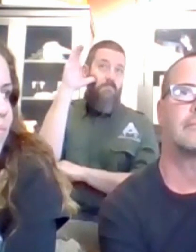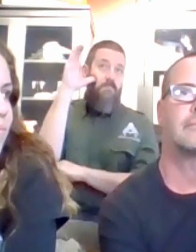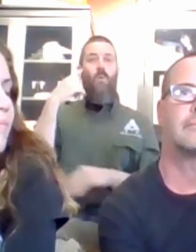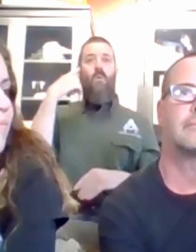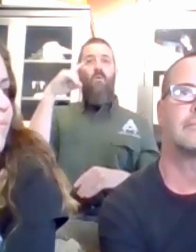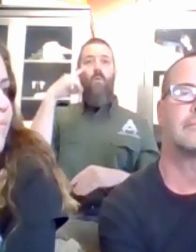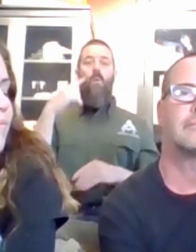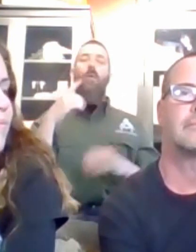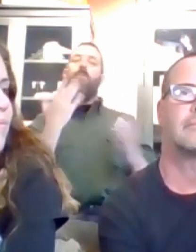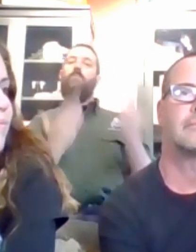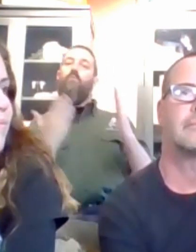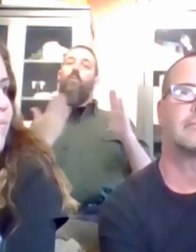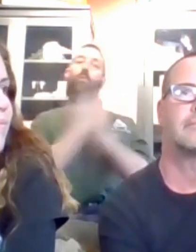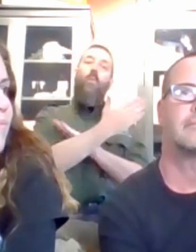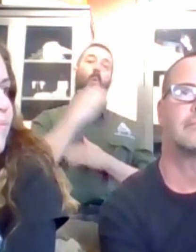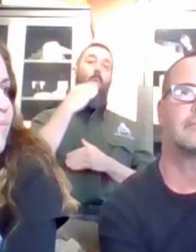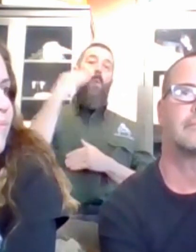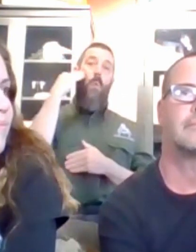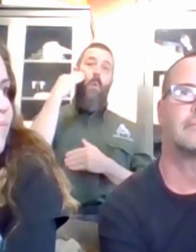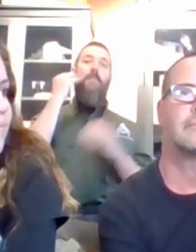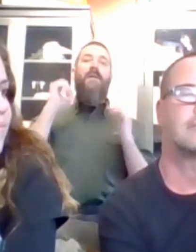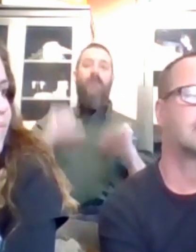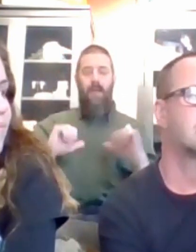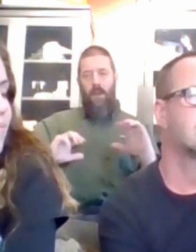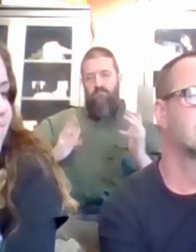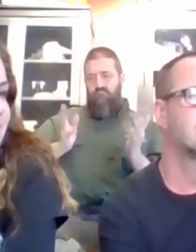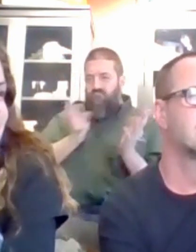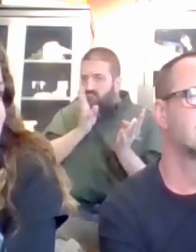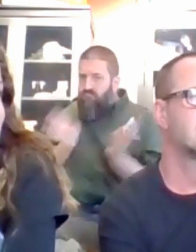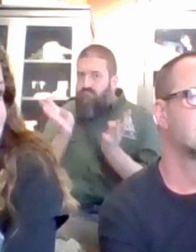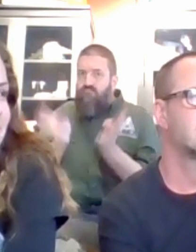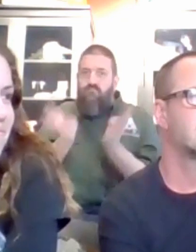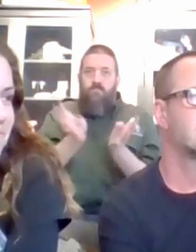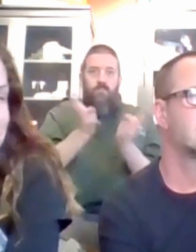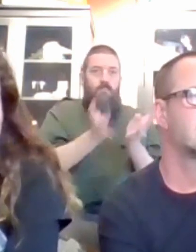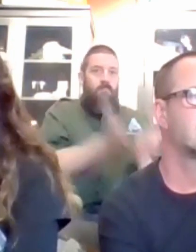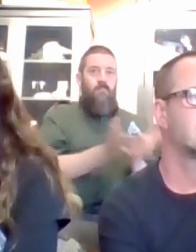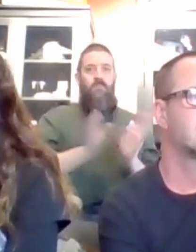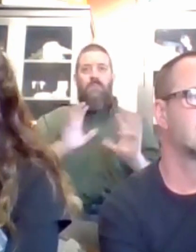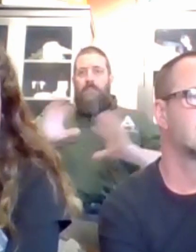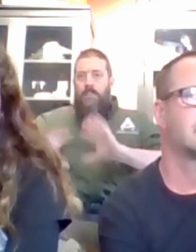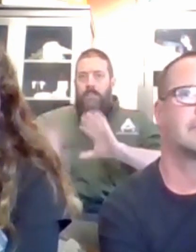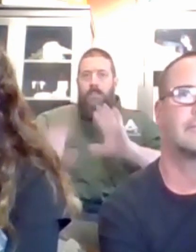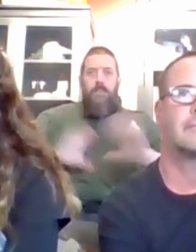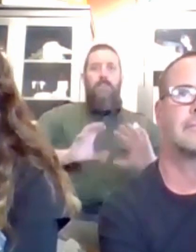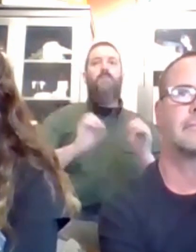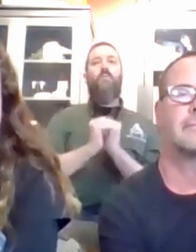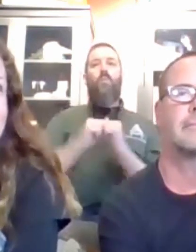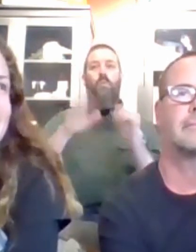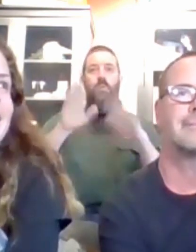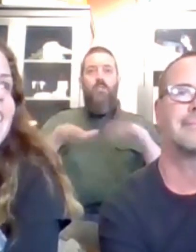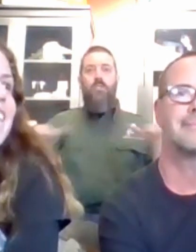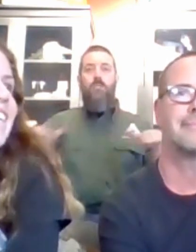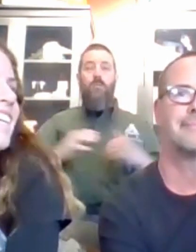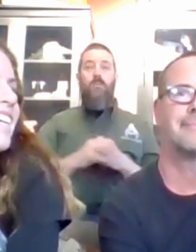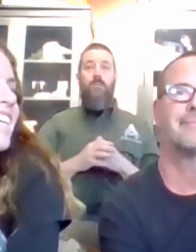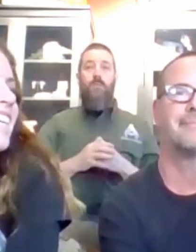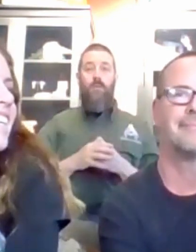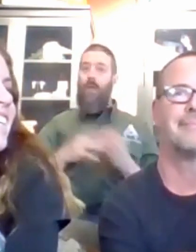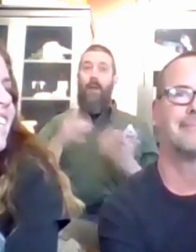maybe do a project, an advocacy project from home. And what cracks me up is the parents get so excited about